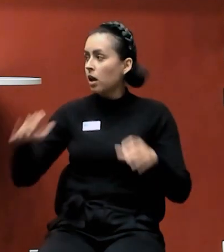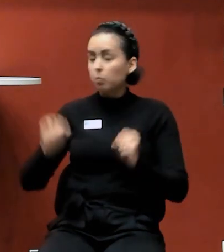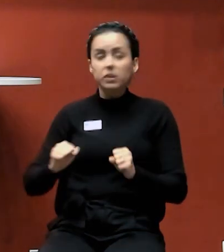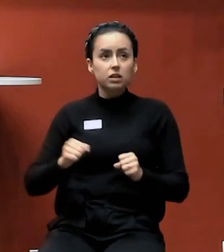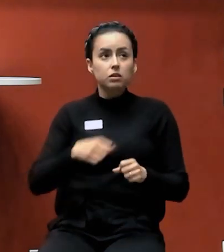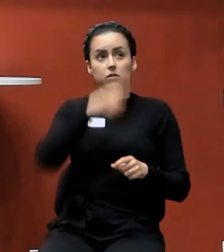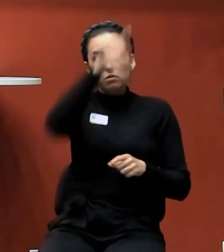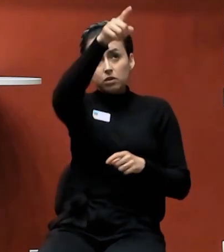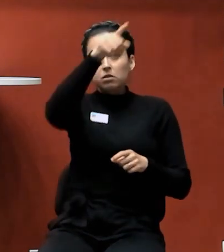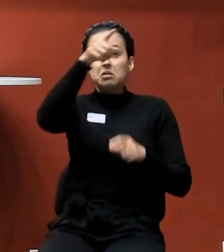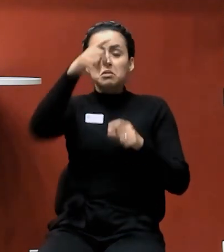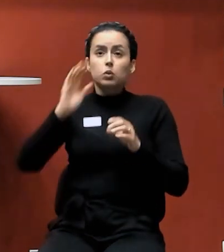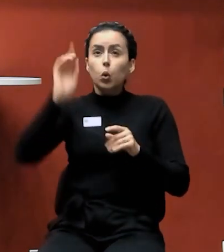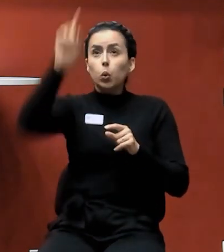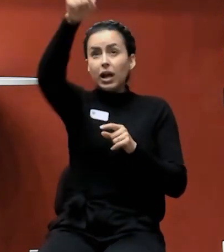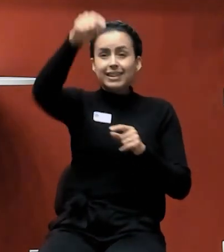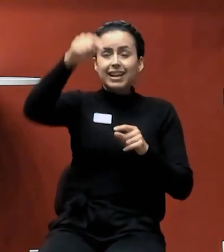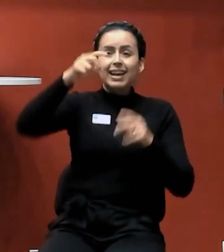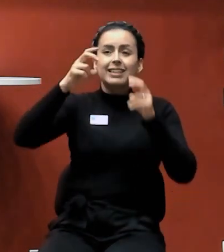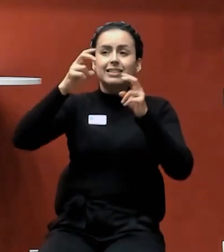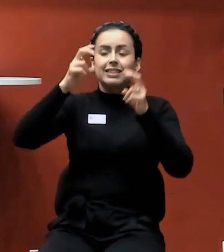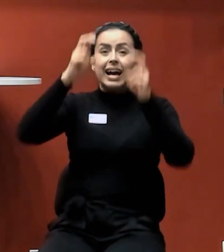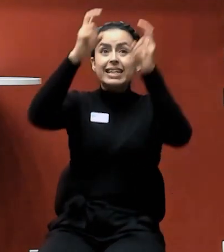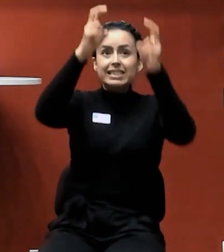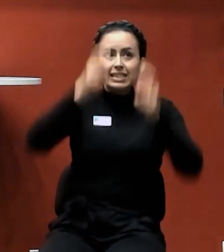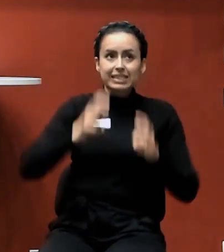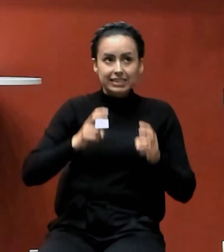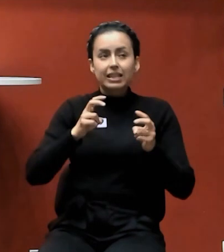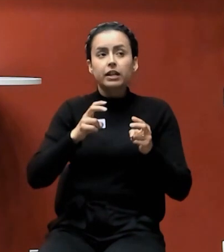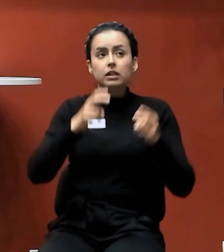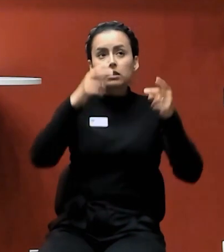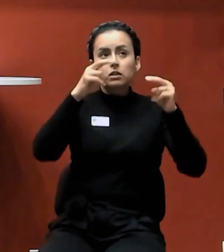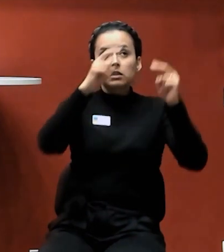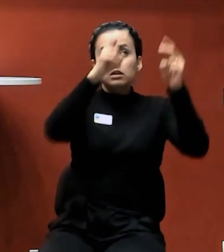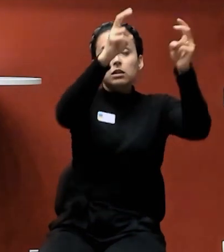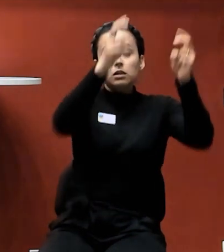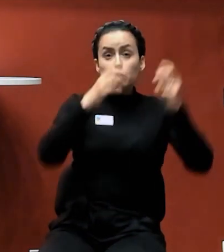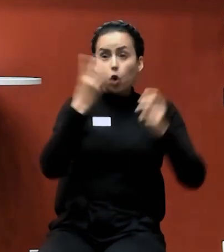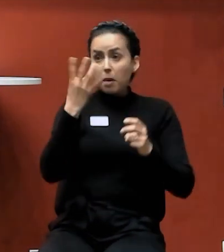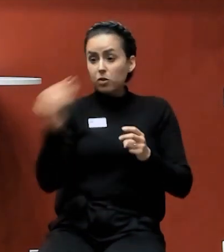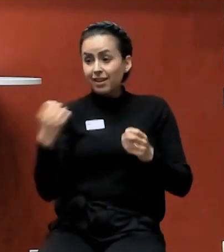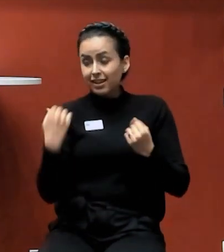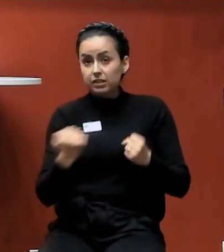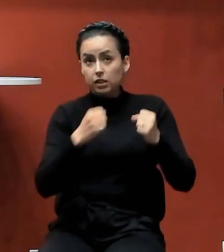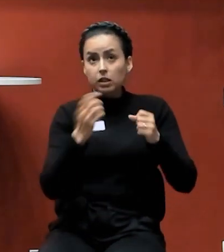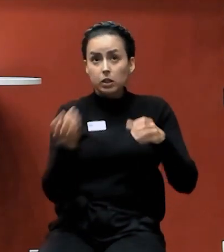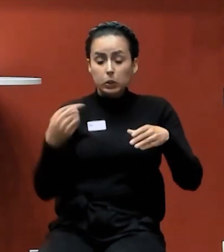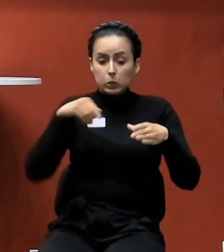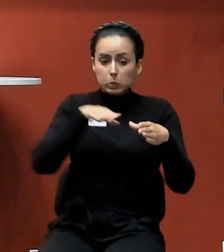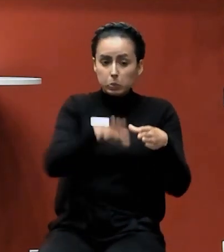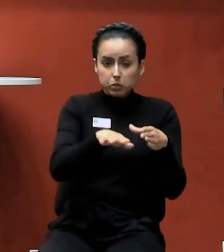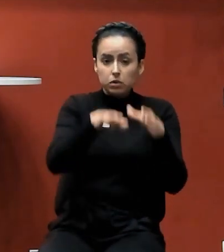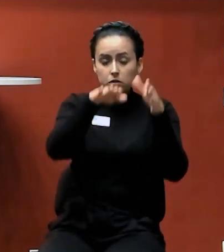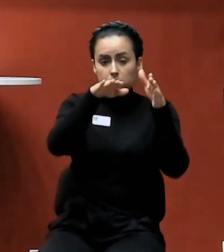lift. That made a noise. Mm. Yeah, and it took you like 3 minutes to get into the lift, to descend, to get